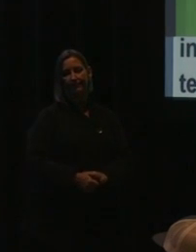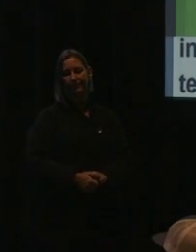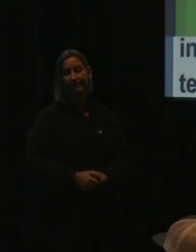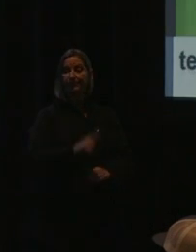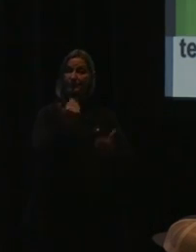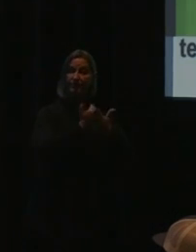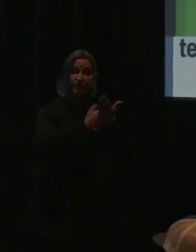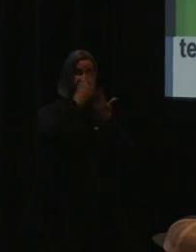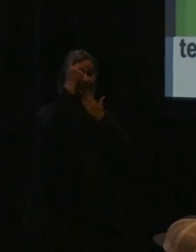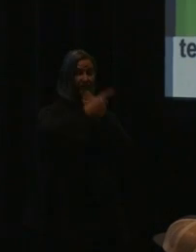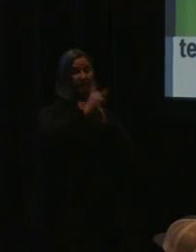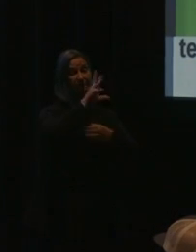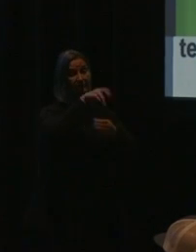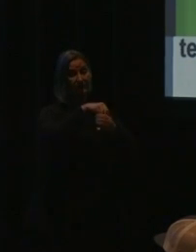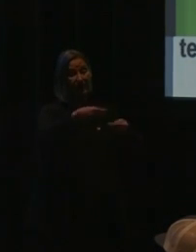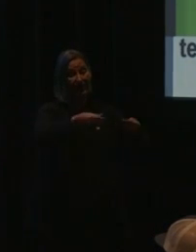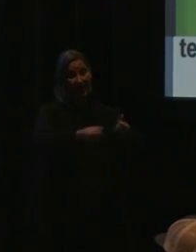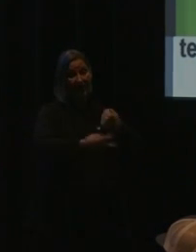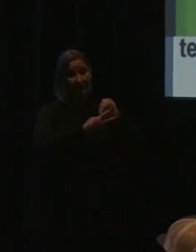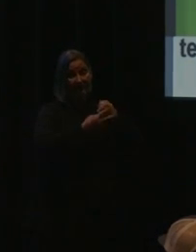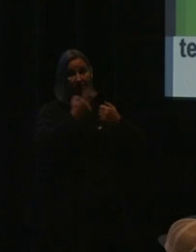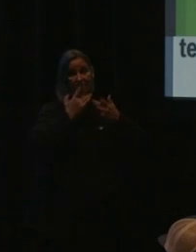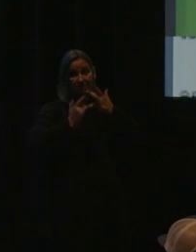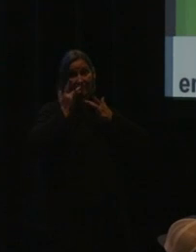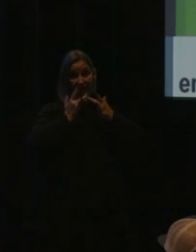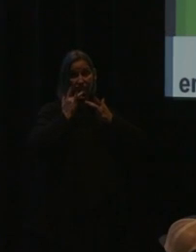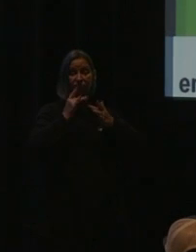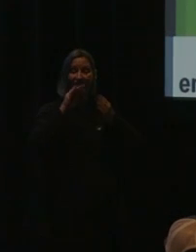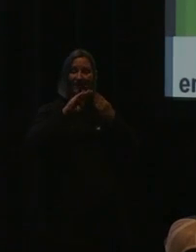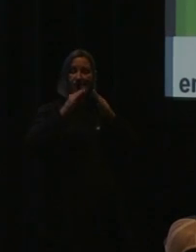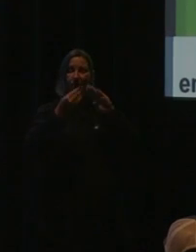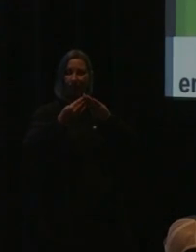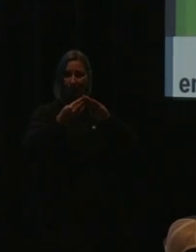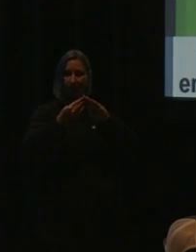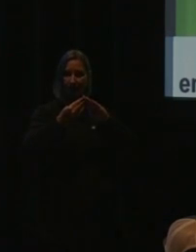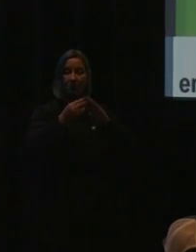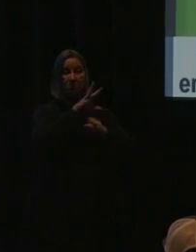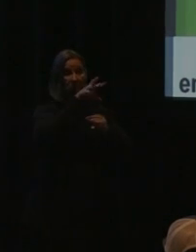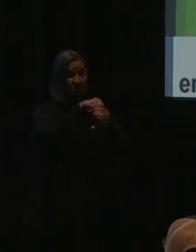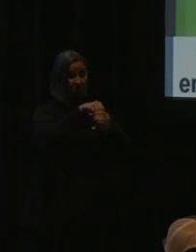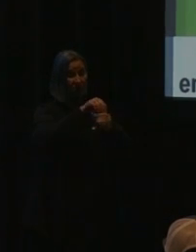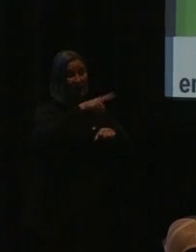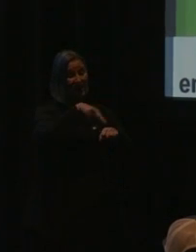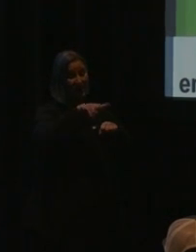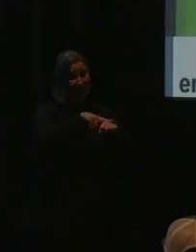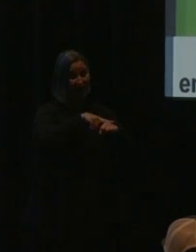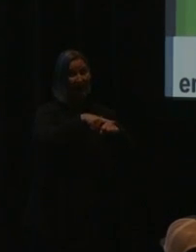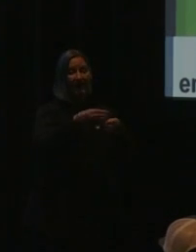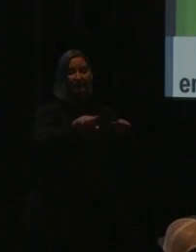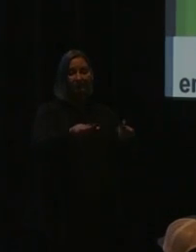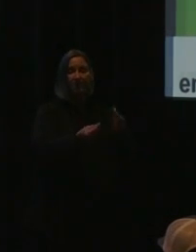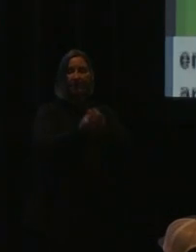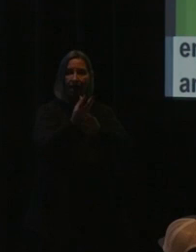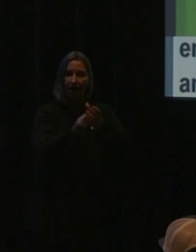This new program will include land conservation and enhancement in an urban setting to include native and sustainable